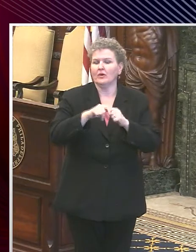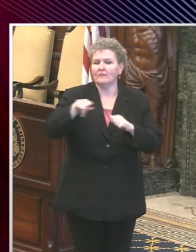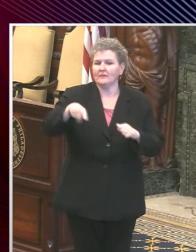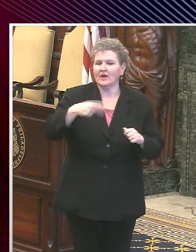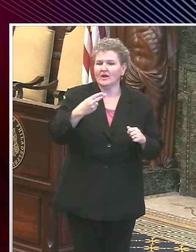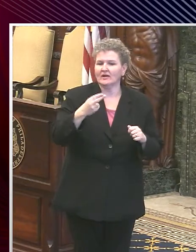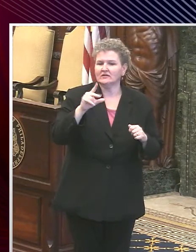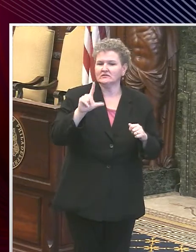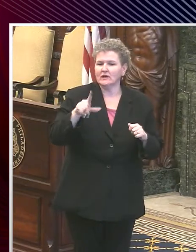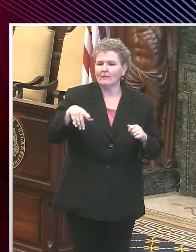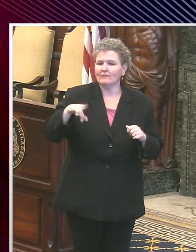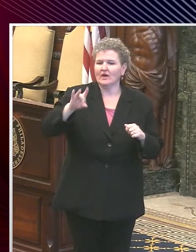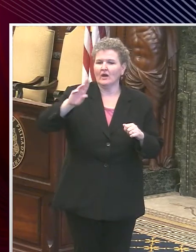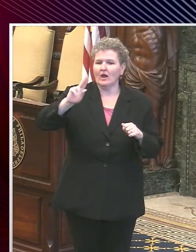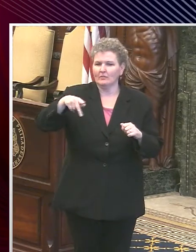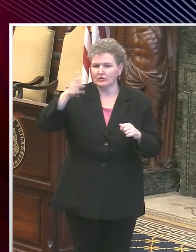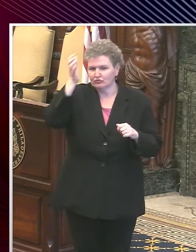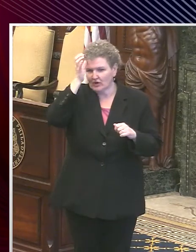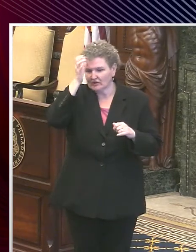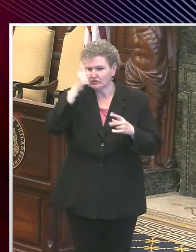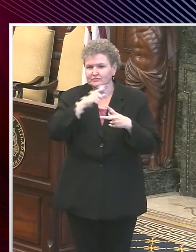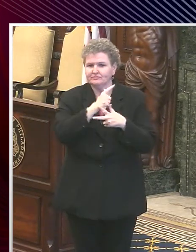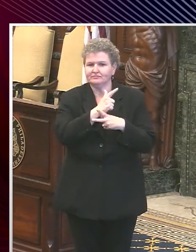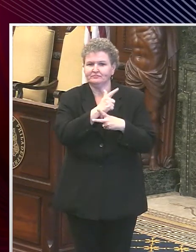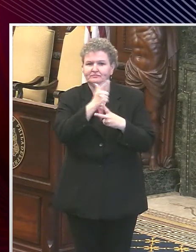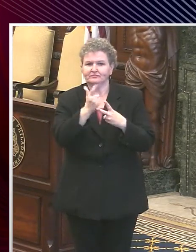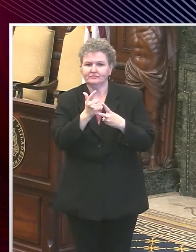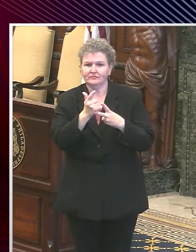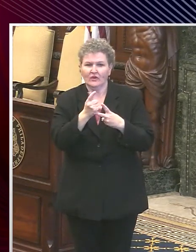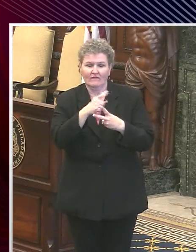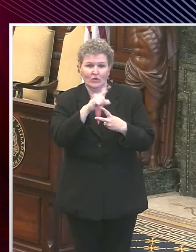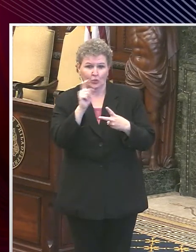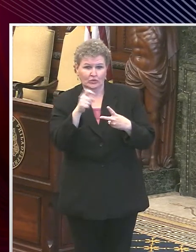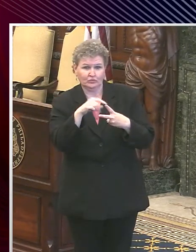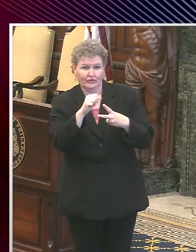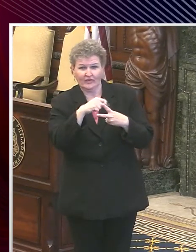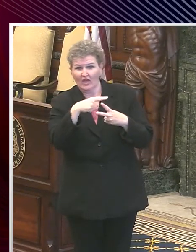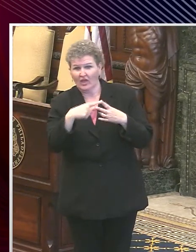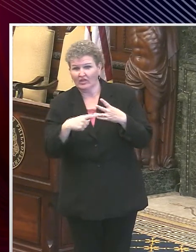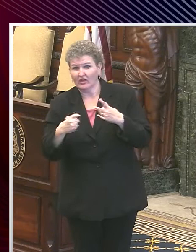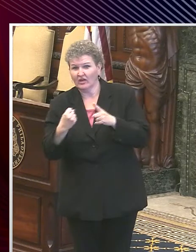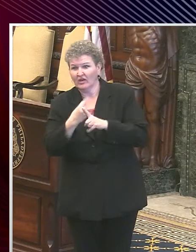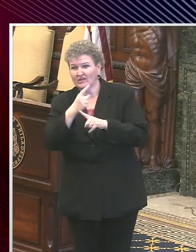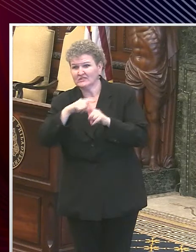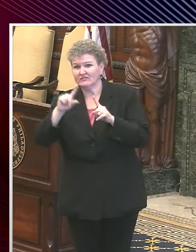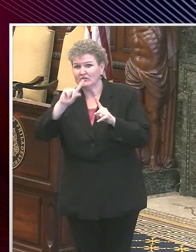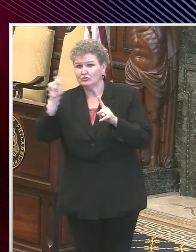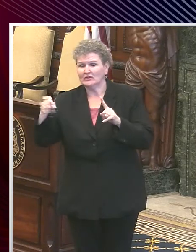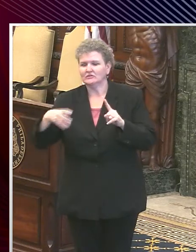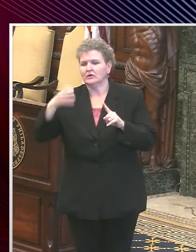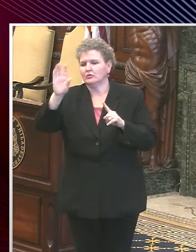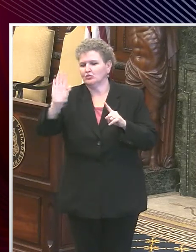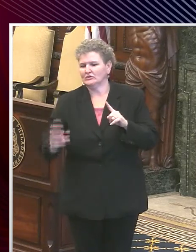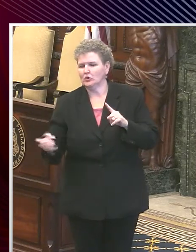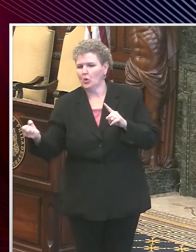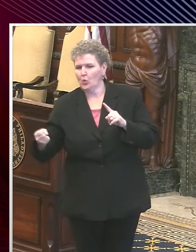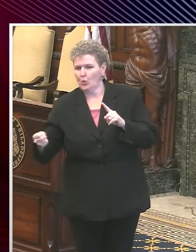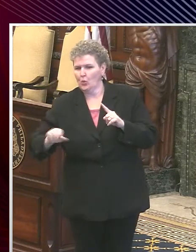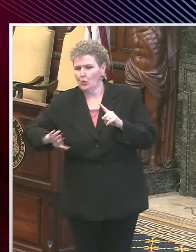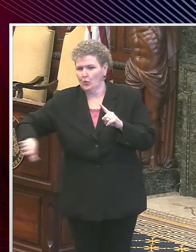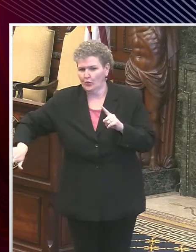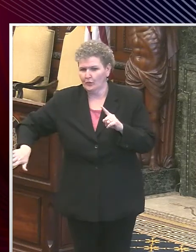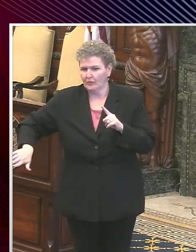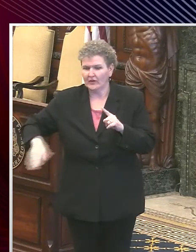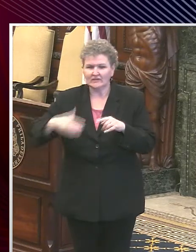If your hand is raised for another topic now, please lower it and we will get to that later. And as usual, we do have limited time during these